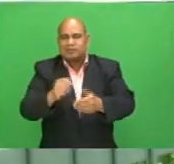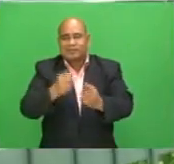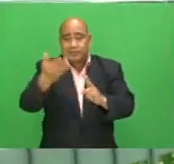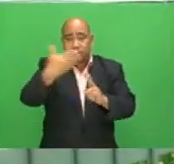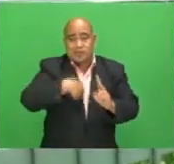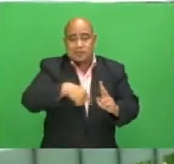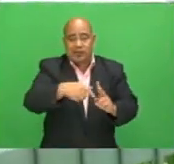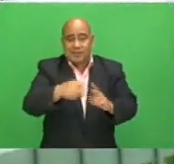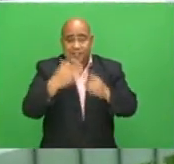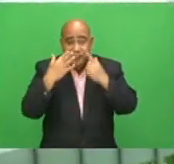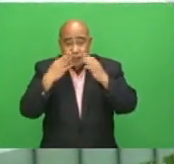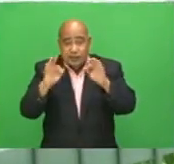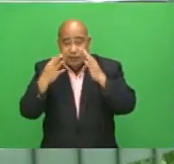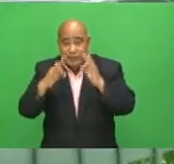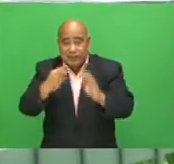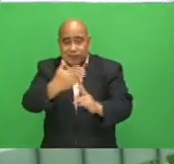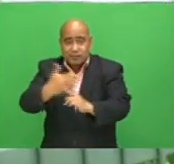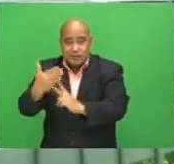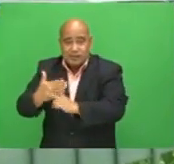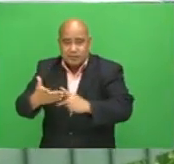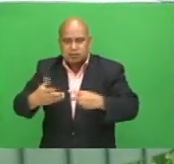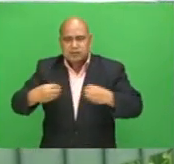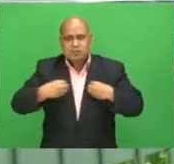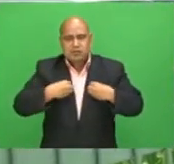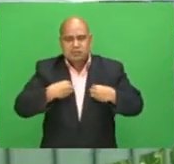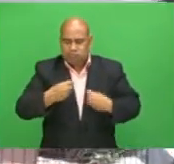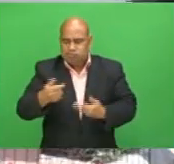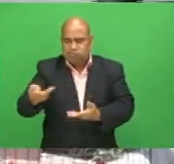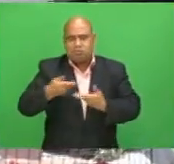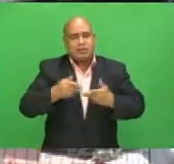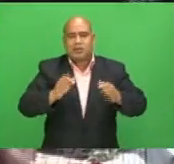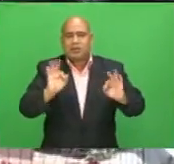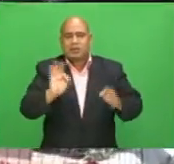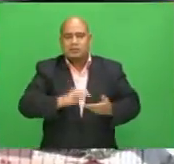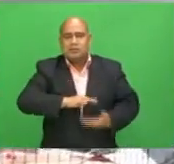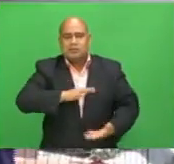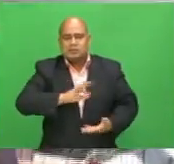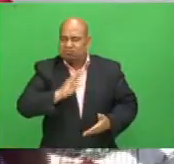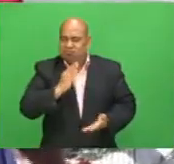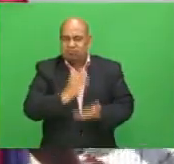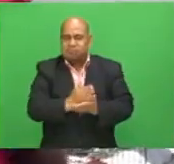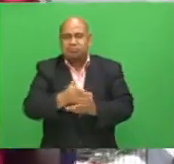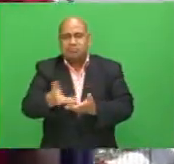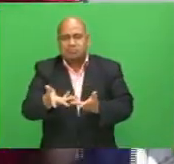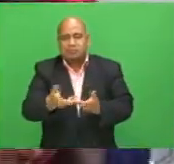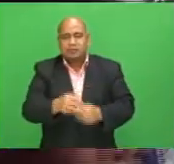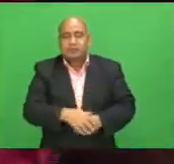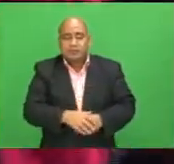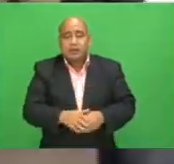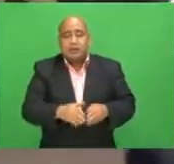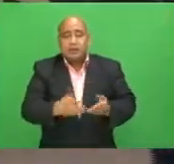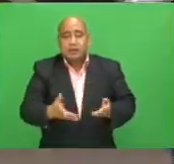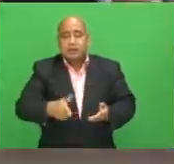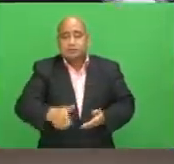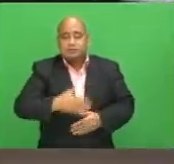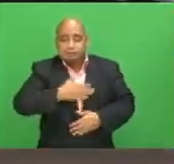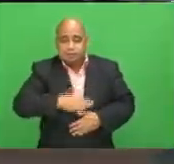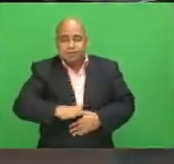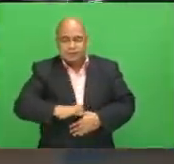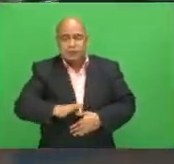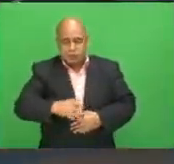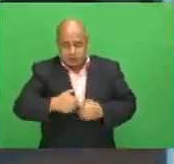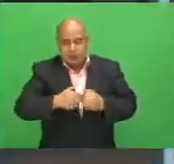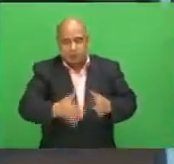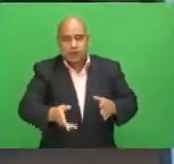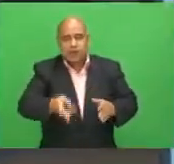making a profit and she had to stop. Turangaduandua hopes to revive her business and start a canteen to support her family during these